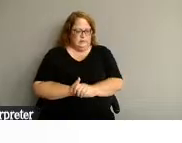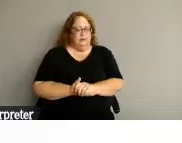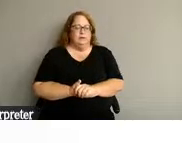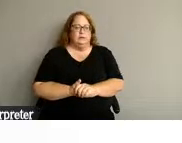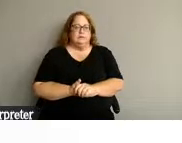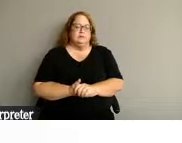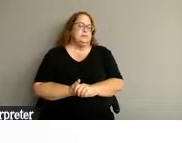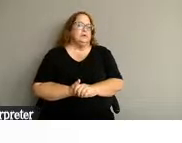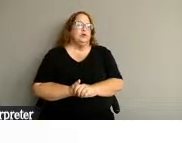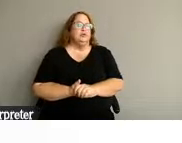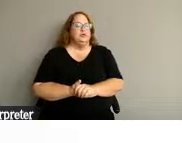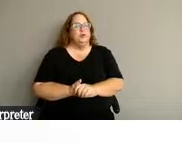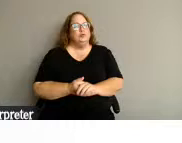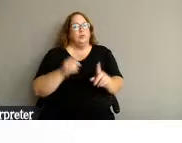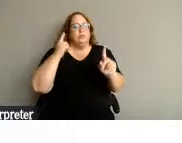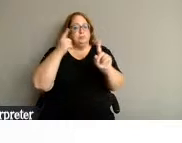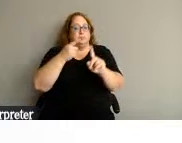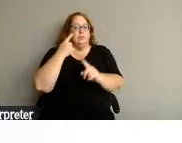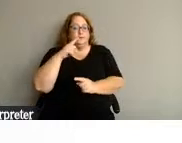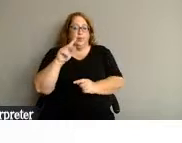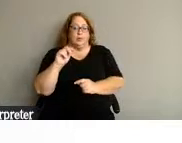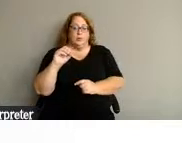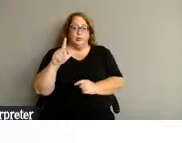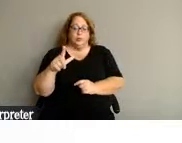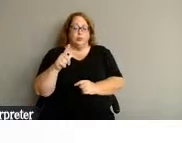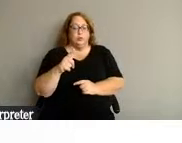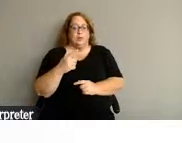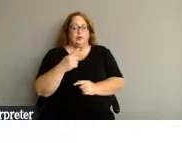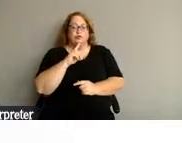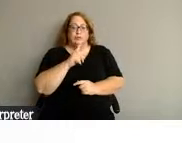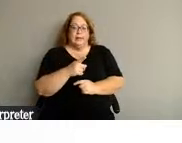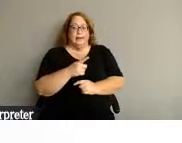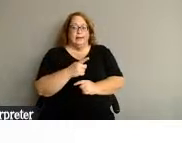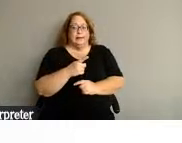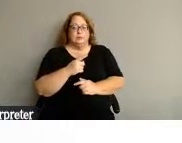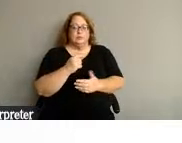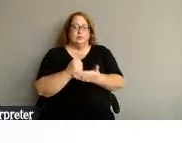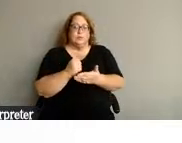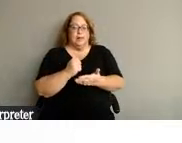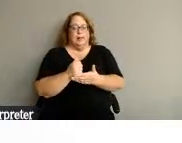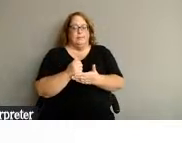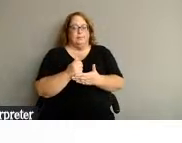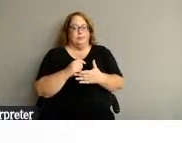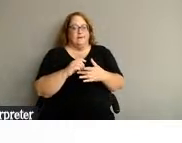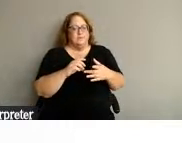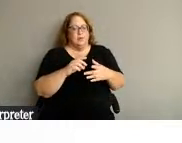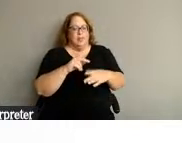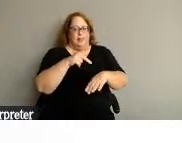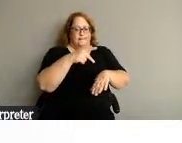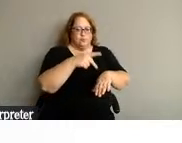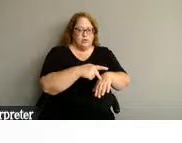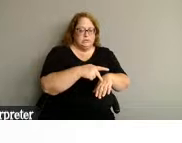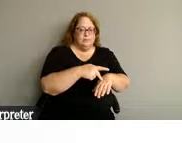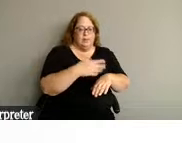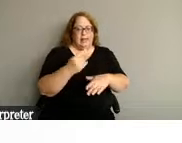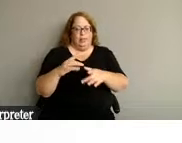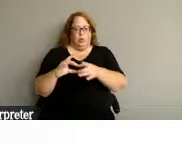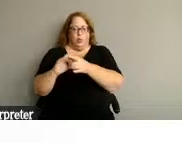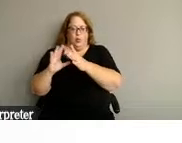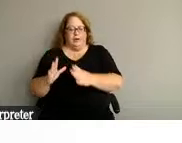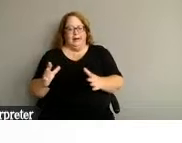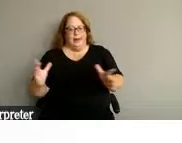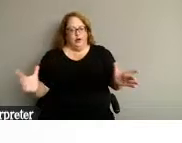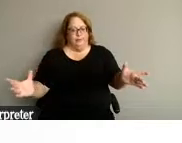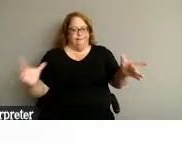So just the purpose of the collaboration tool and the importance of it, it really is a tool to promote that collaboration between the principal and that